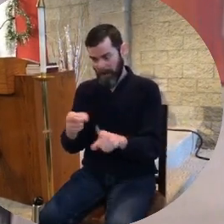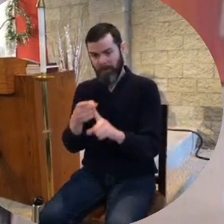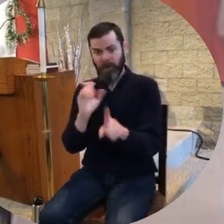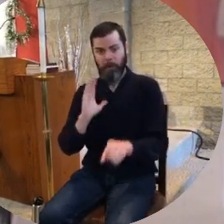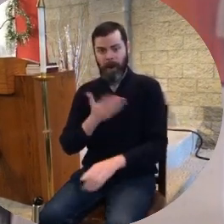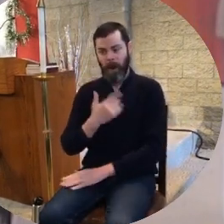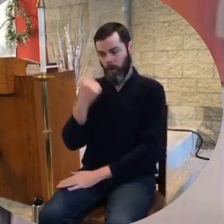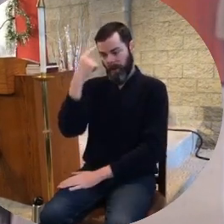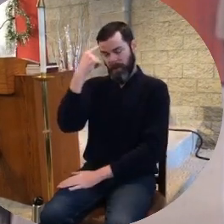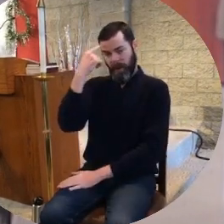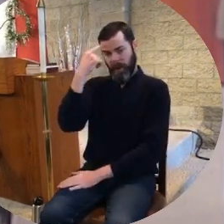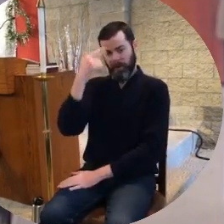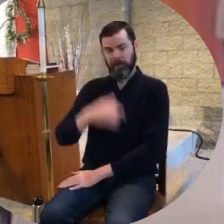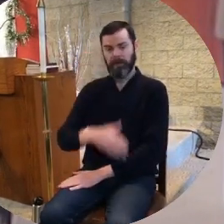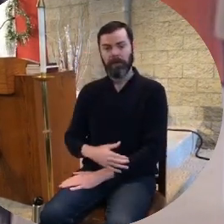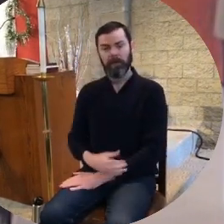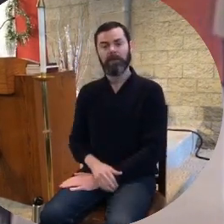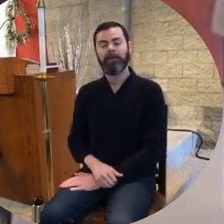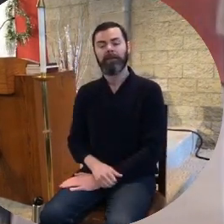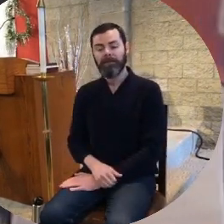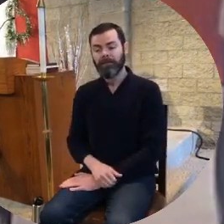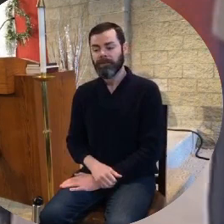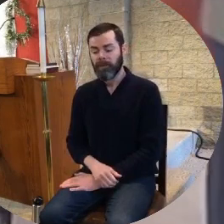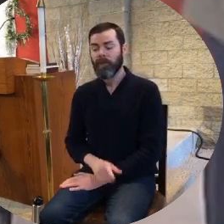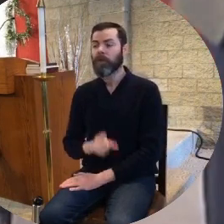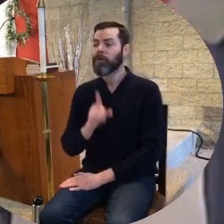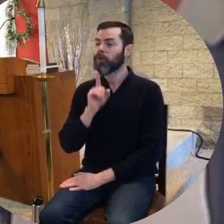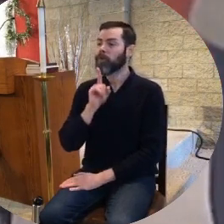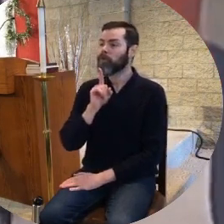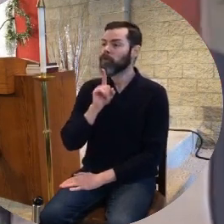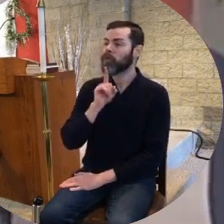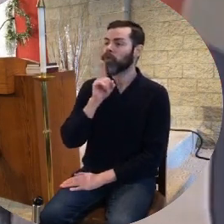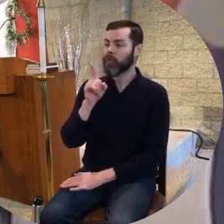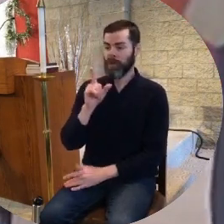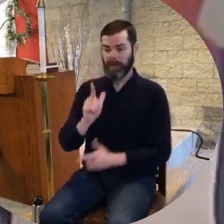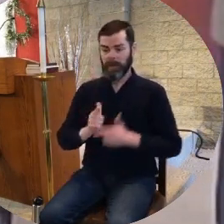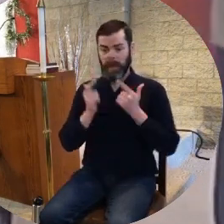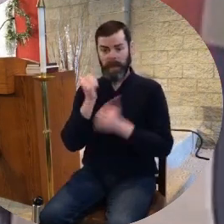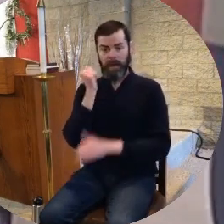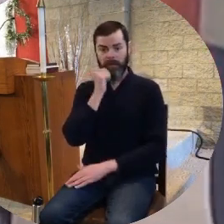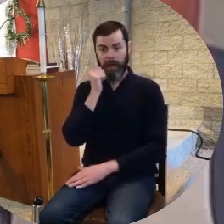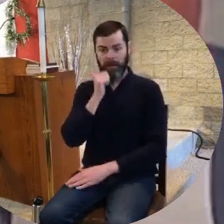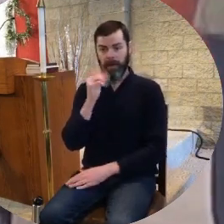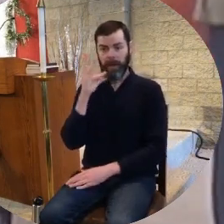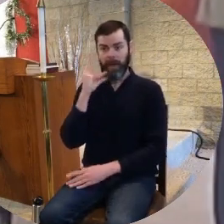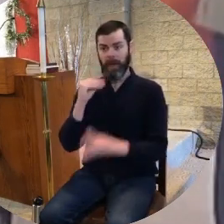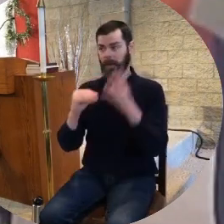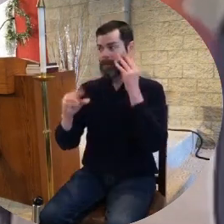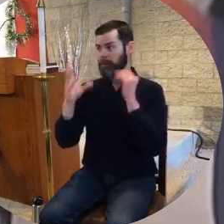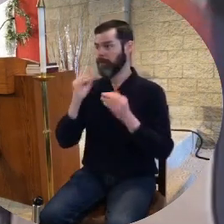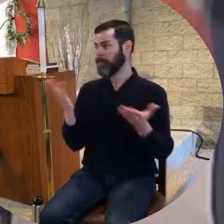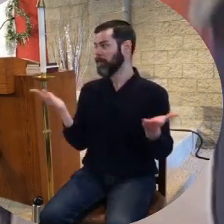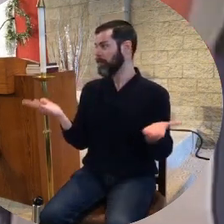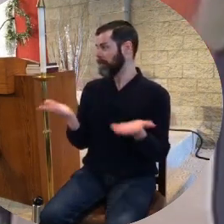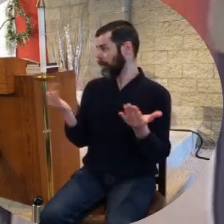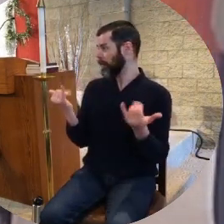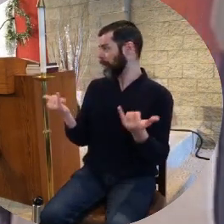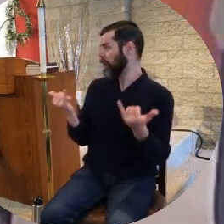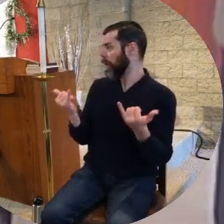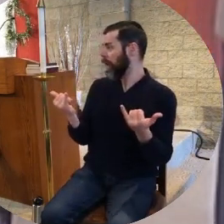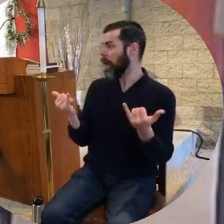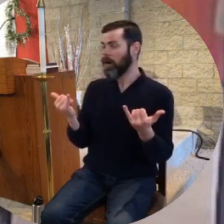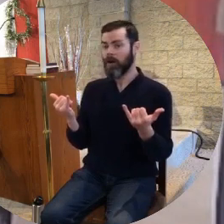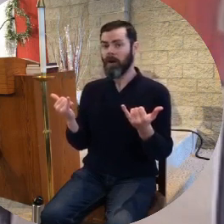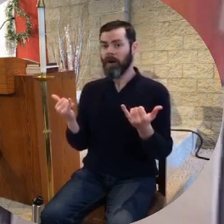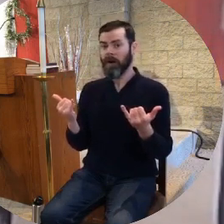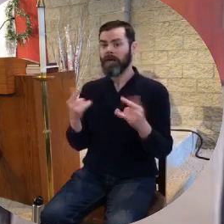mind produce after their kind. So the reality that we're experiencing right now, we've had something to do with. We all in agreement with, I